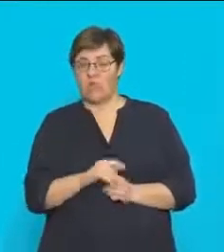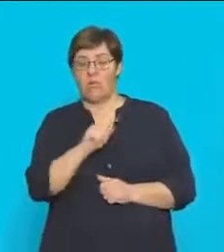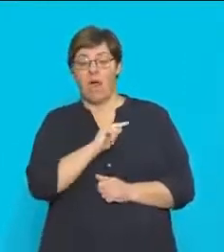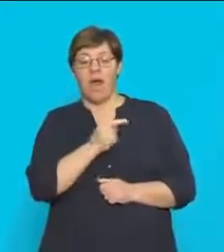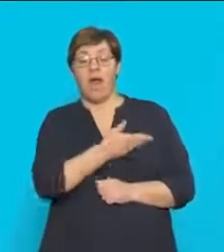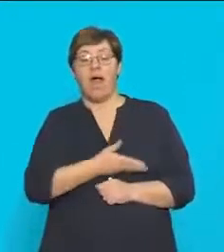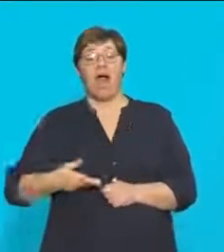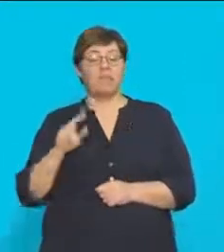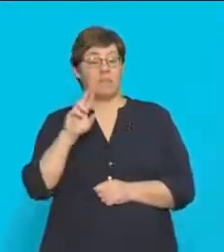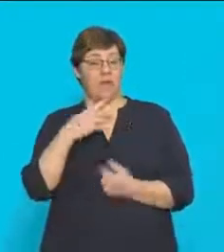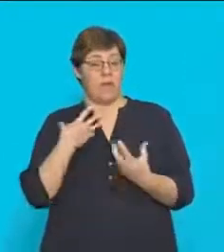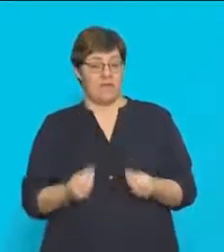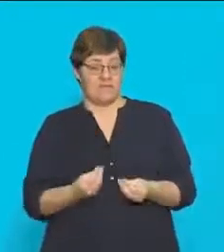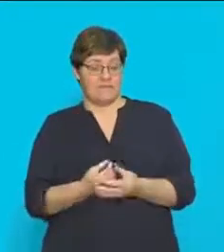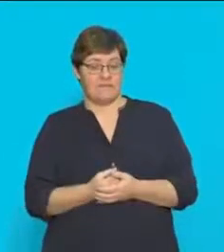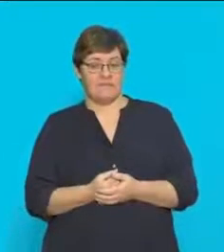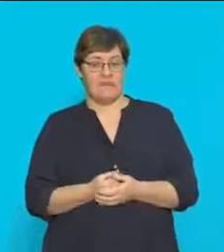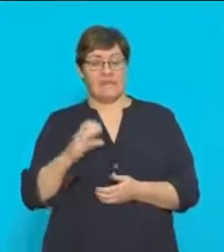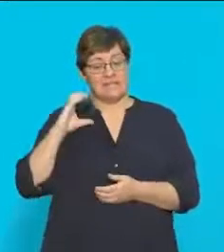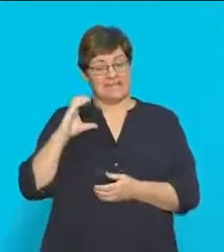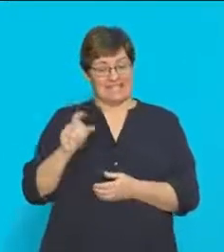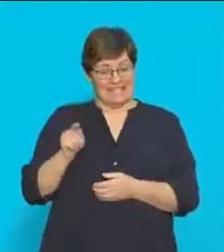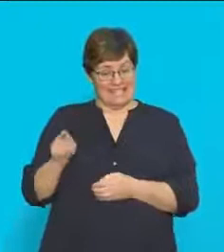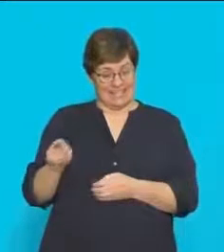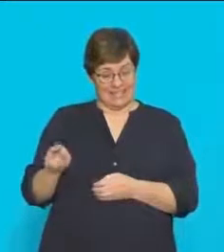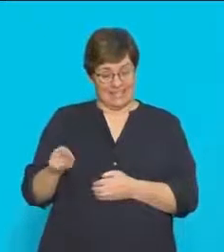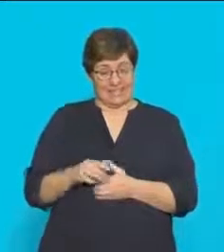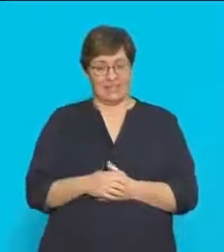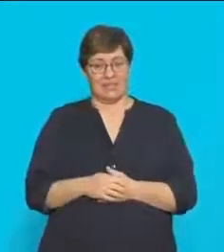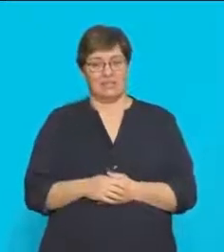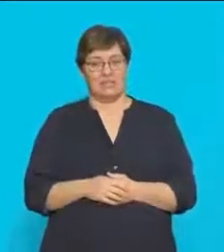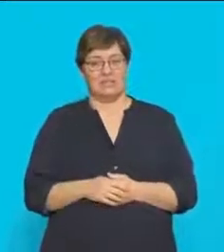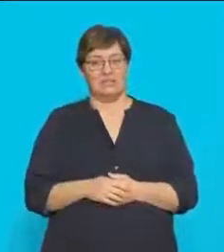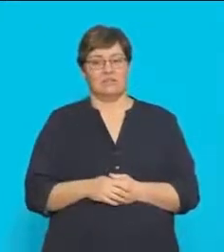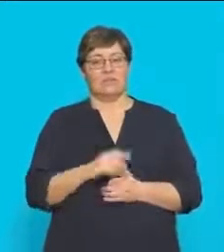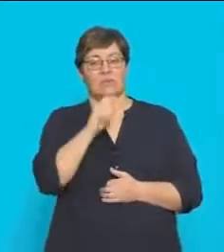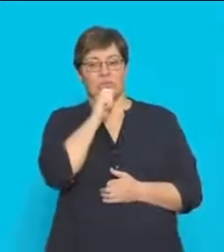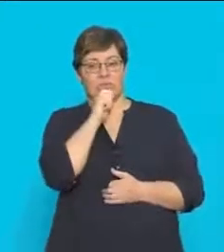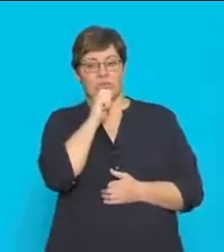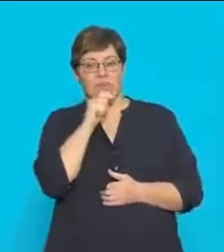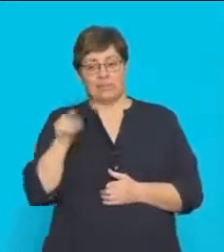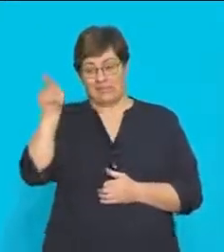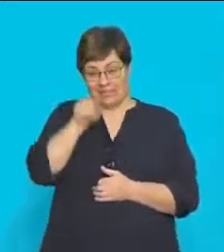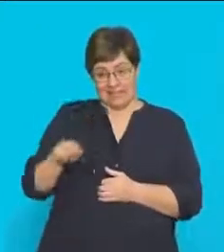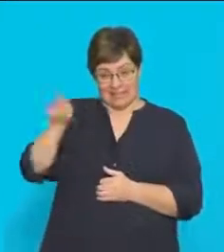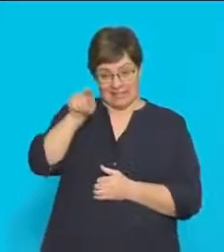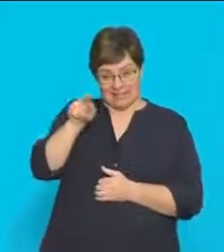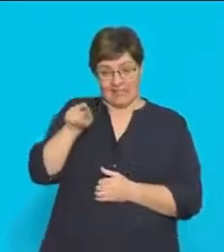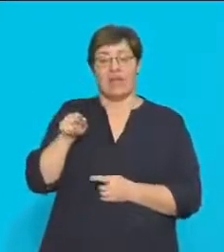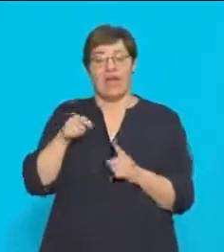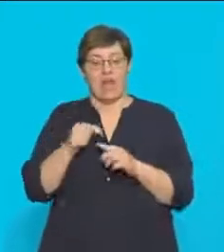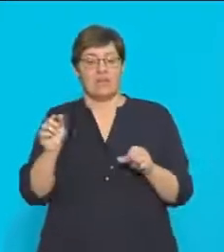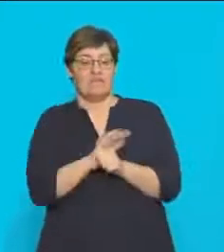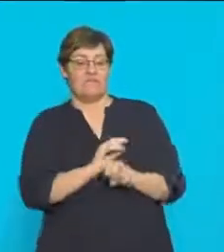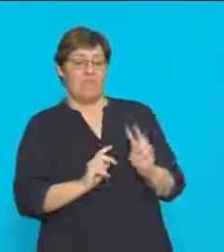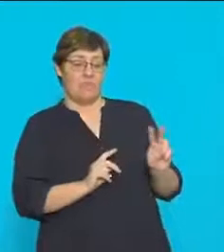Because the half pair we have is the C pair, we're going to use that piece, and